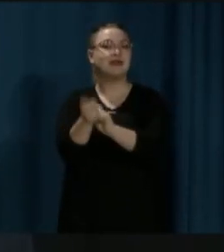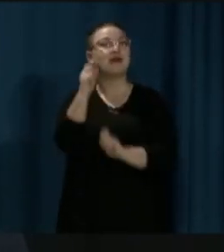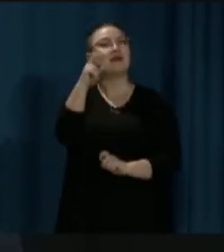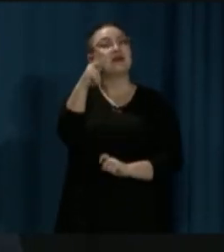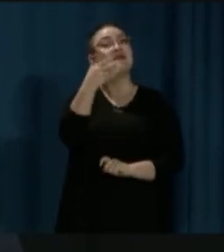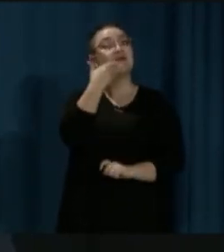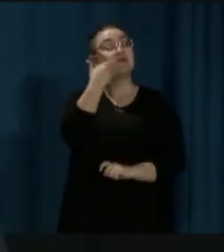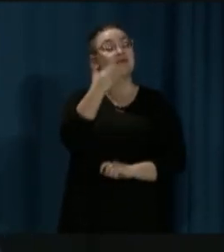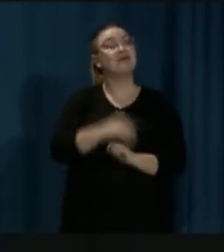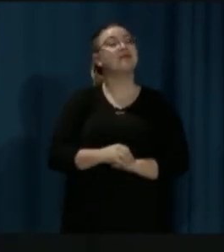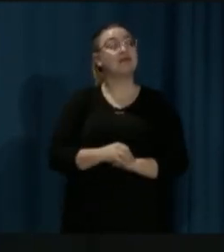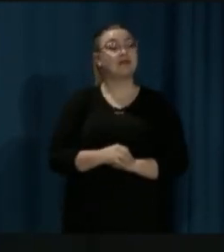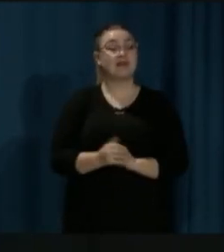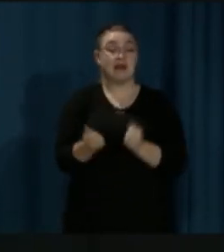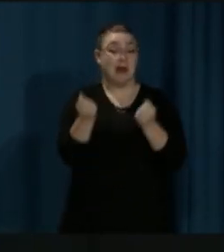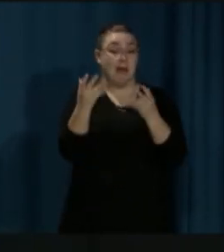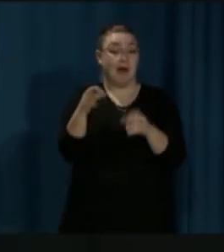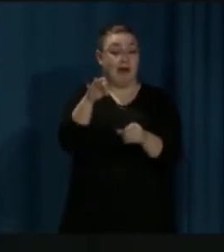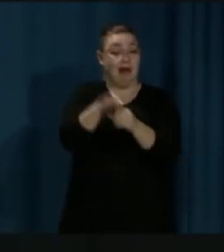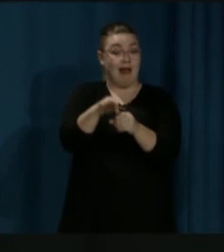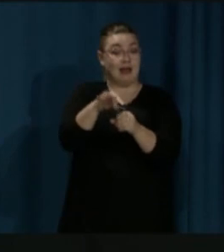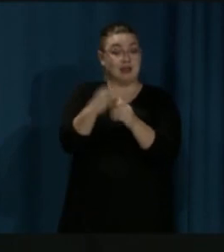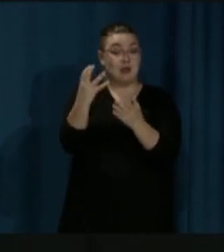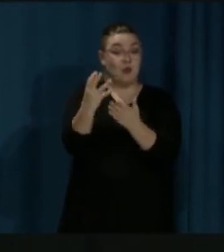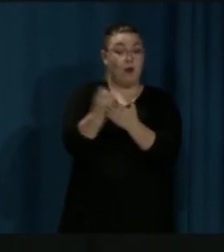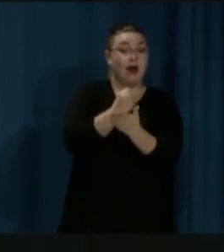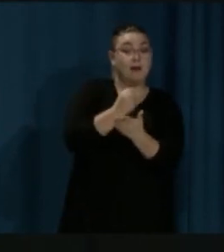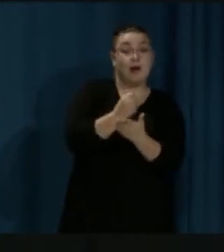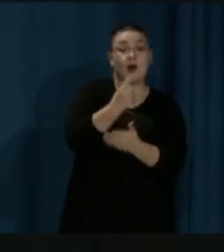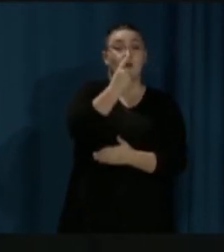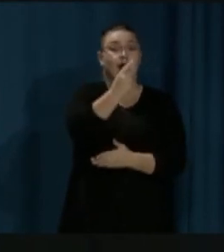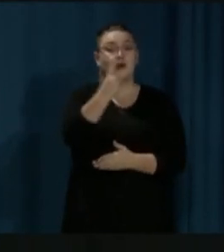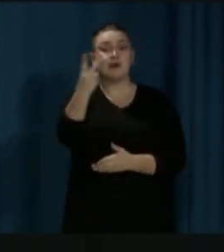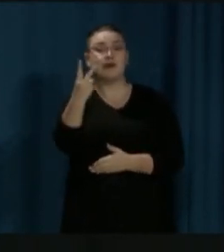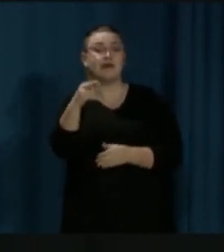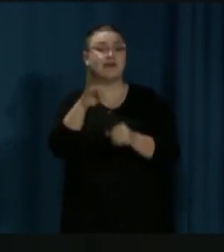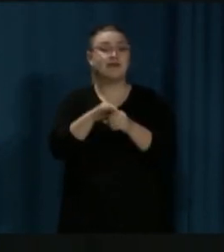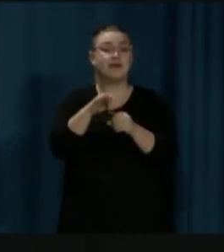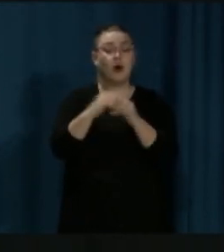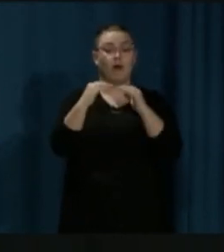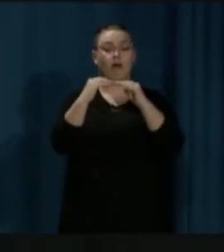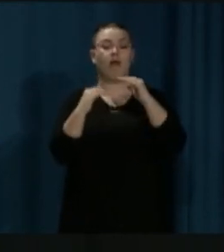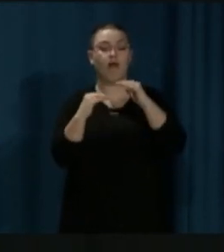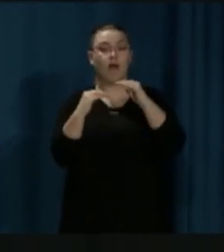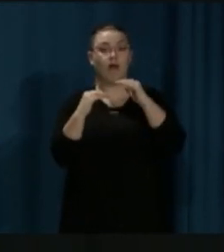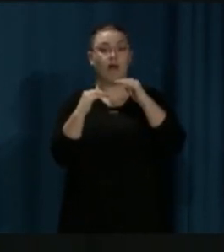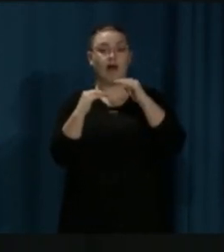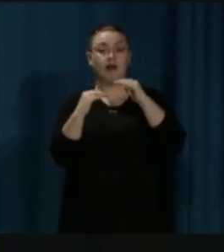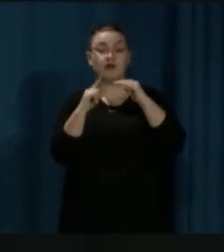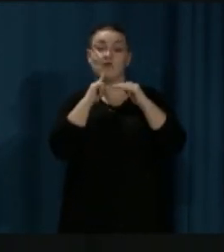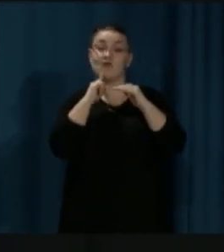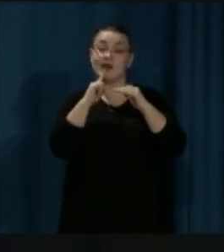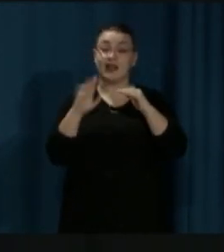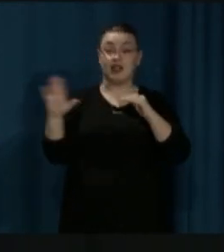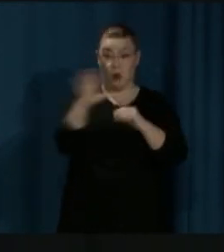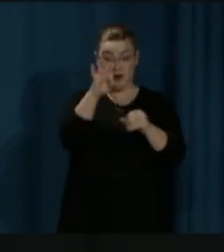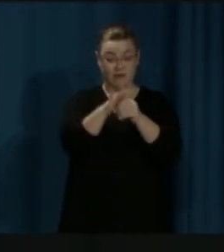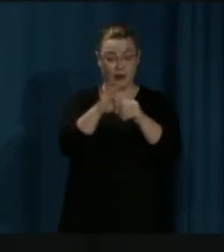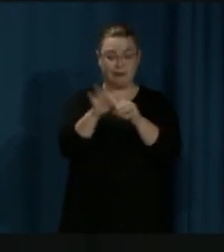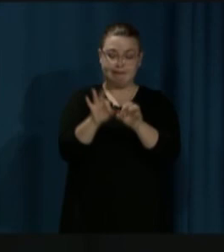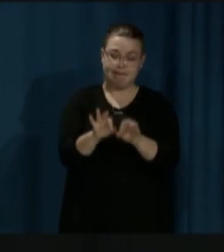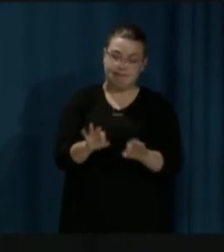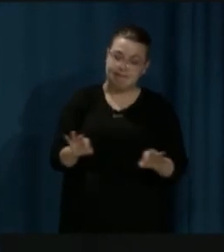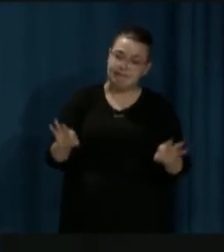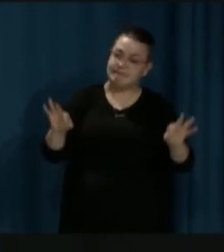a number of elections that were won or lost by a vote or 2. And so they do matter, absolutely do matter. We live